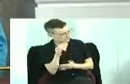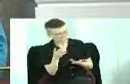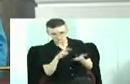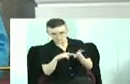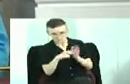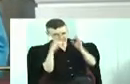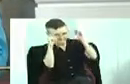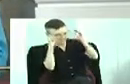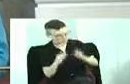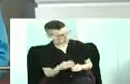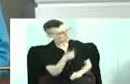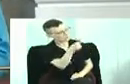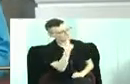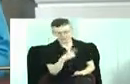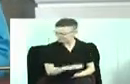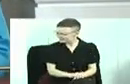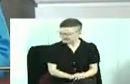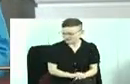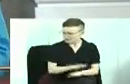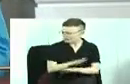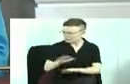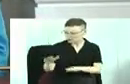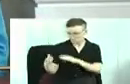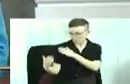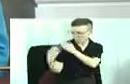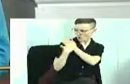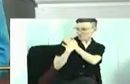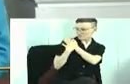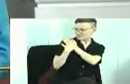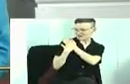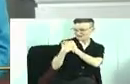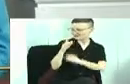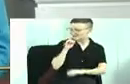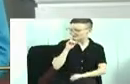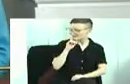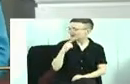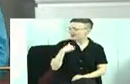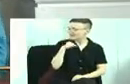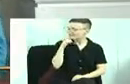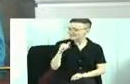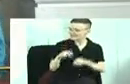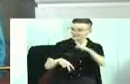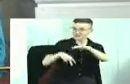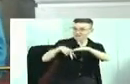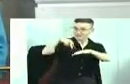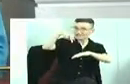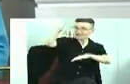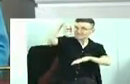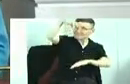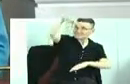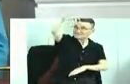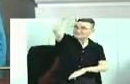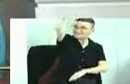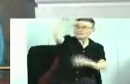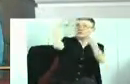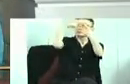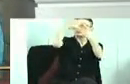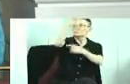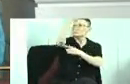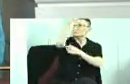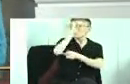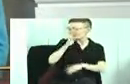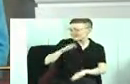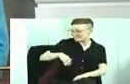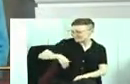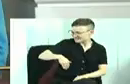said, "Don't hold on to me, for I have not yet ascended to Abba God. Rather, go to